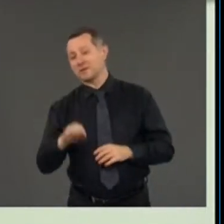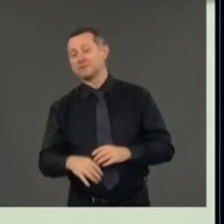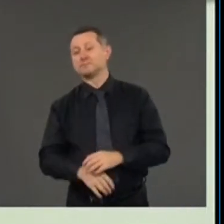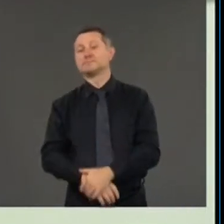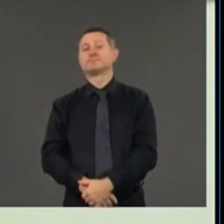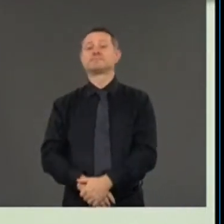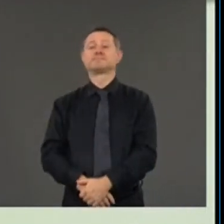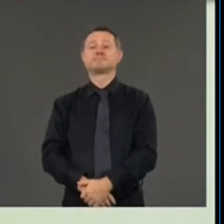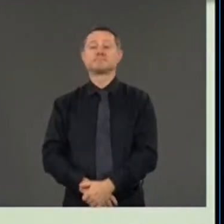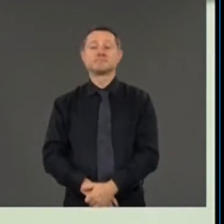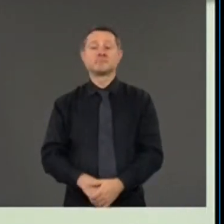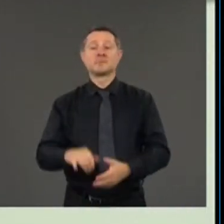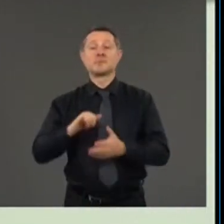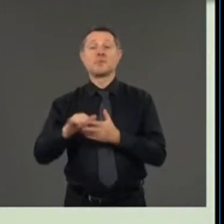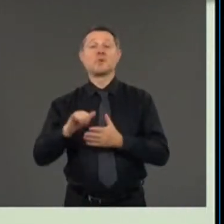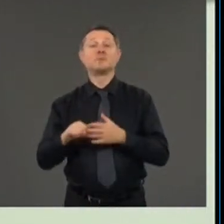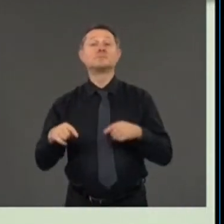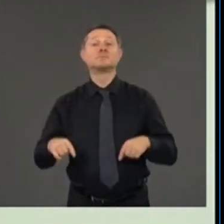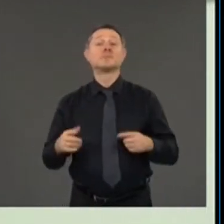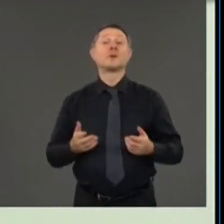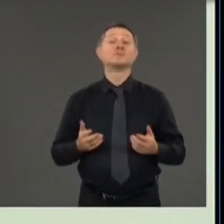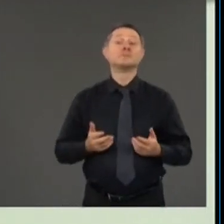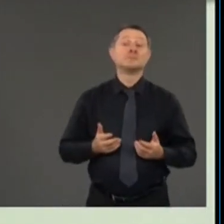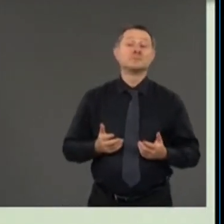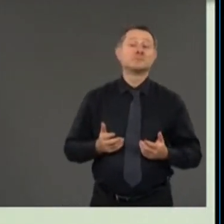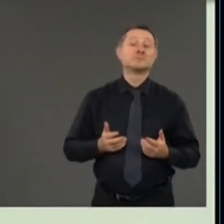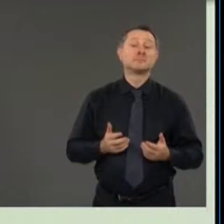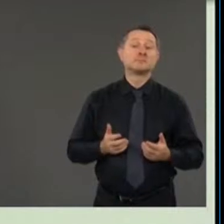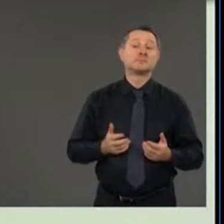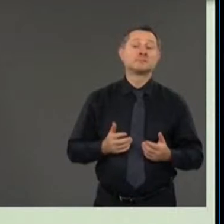New York did exceptionally well,